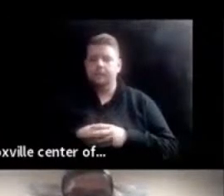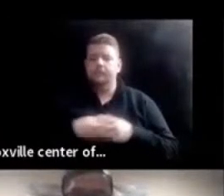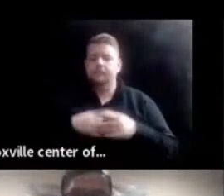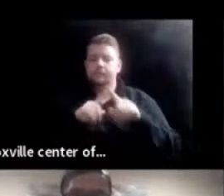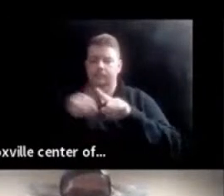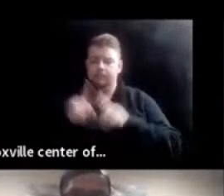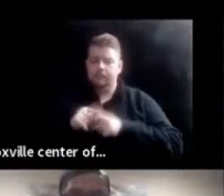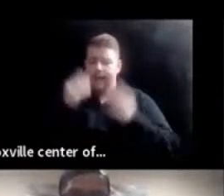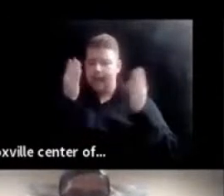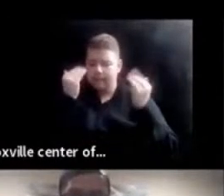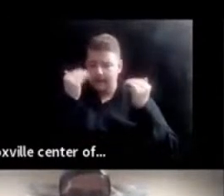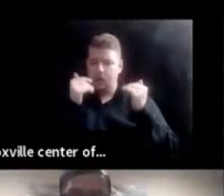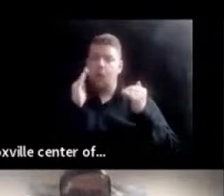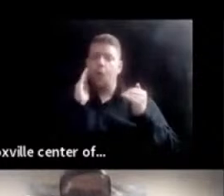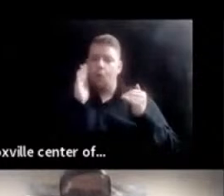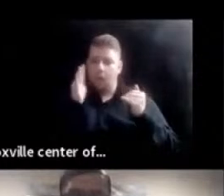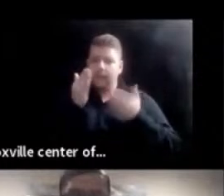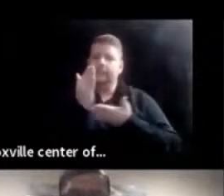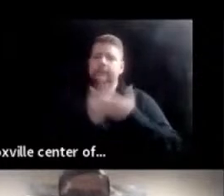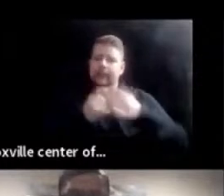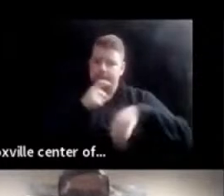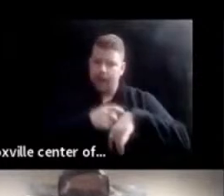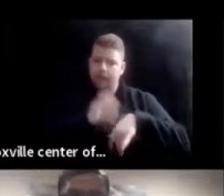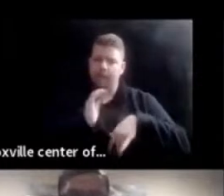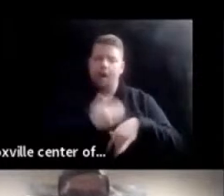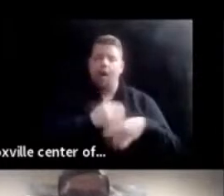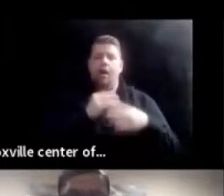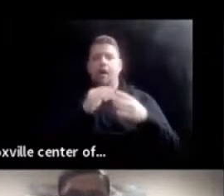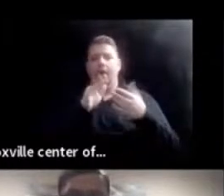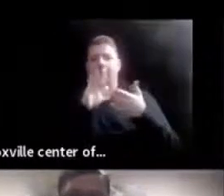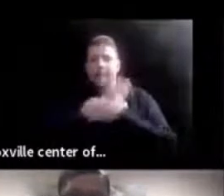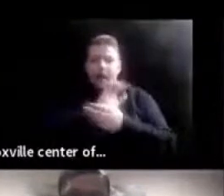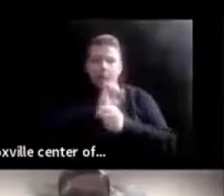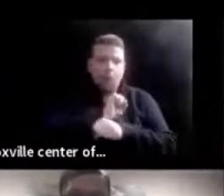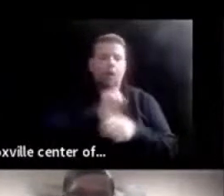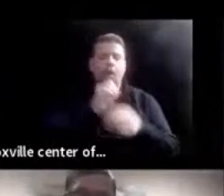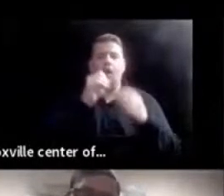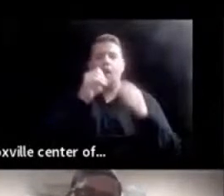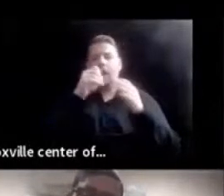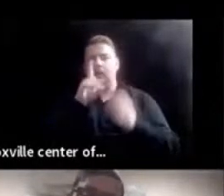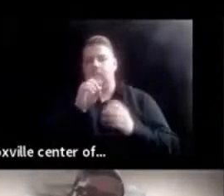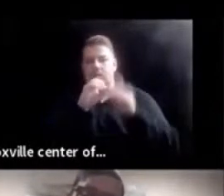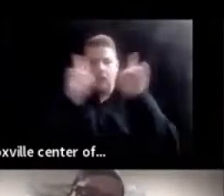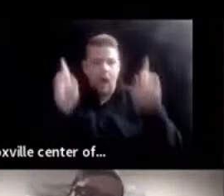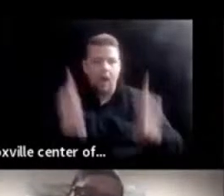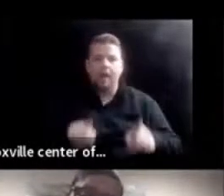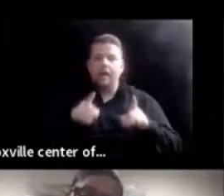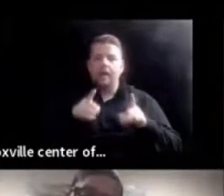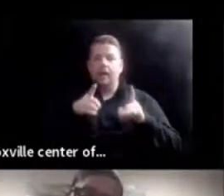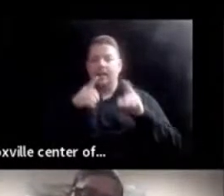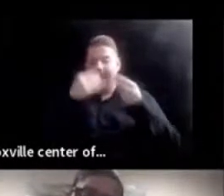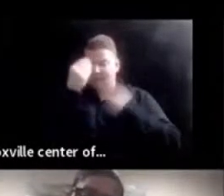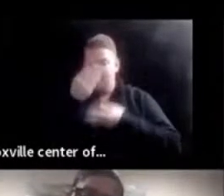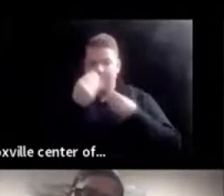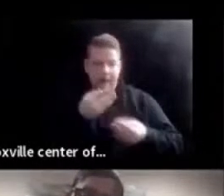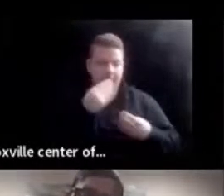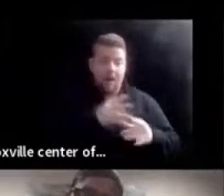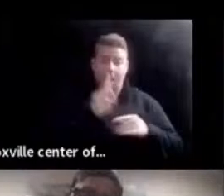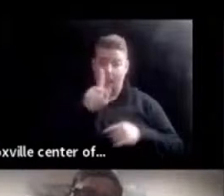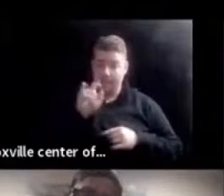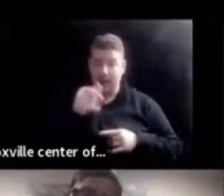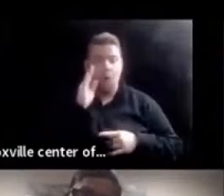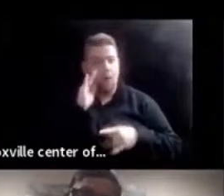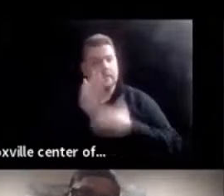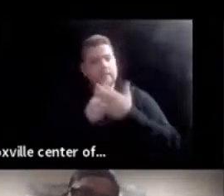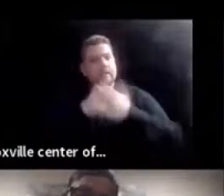that it is going to take a little bit of time for all of our documents and all of our information to get updated. We really had to wait. We